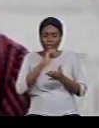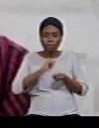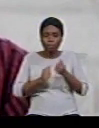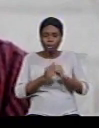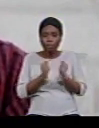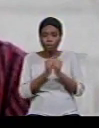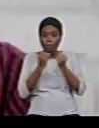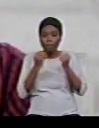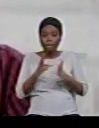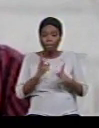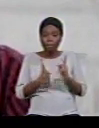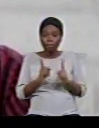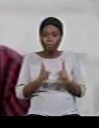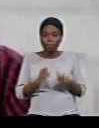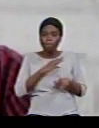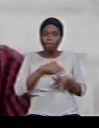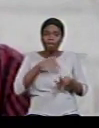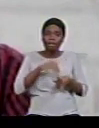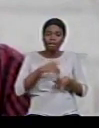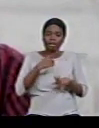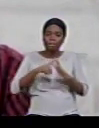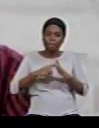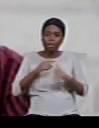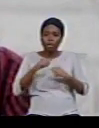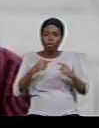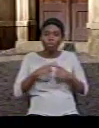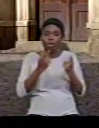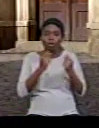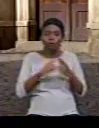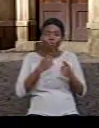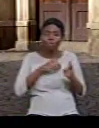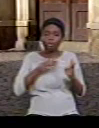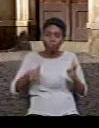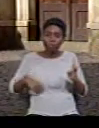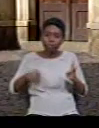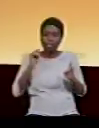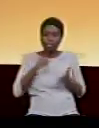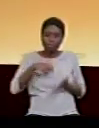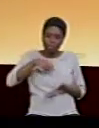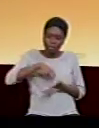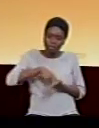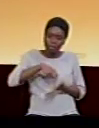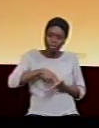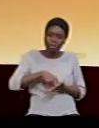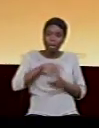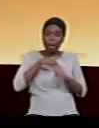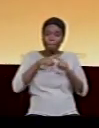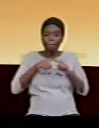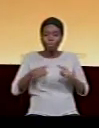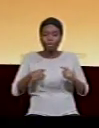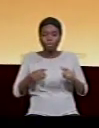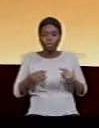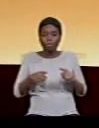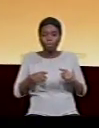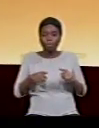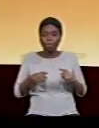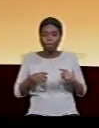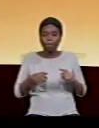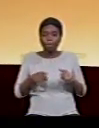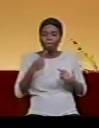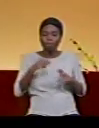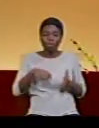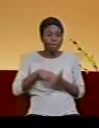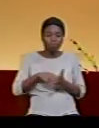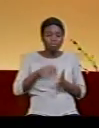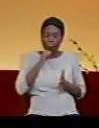the beginning, at the commencement, when they come to the Lord, they're submissive, they kneel down, but the kneeling does